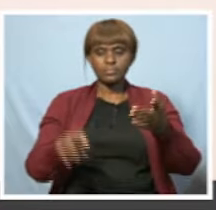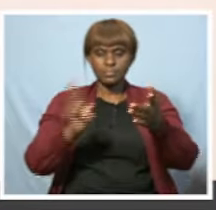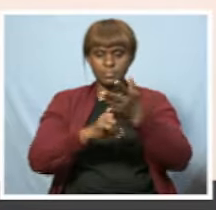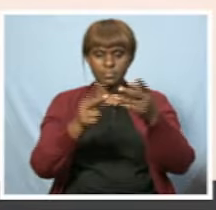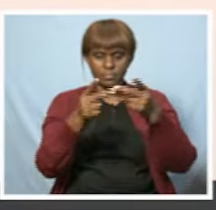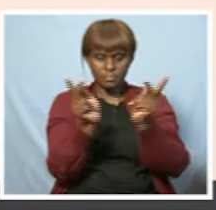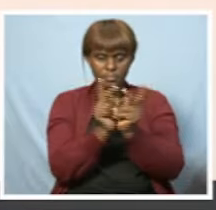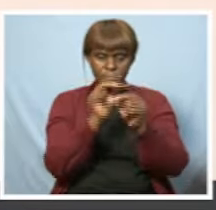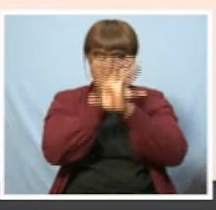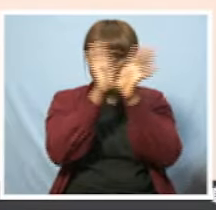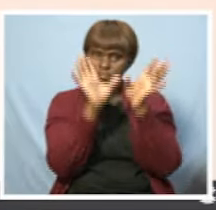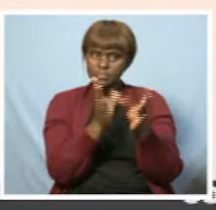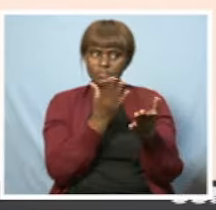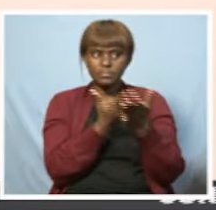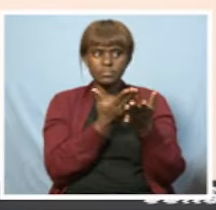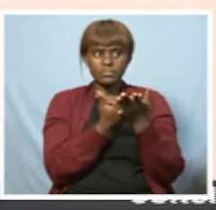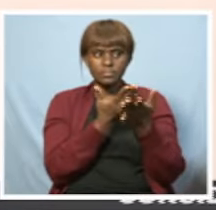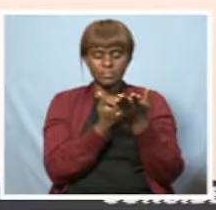part correctly.